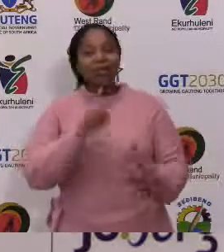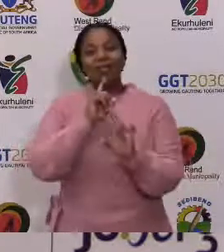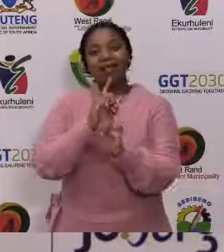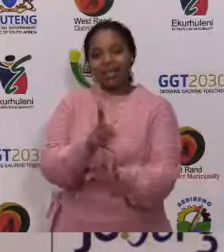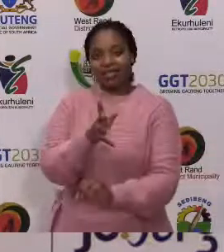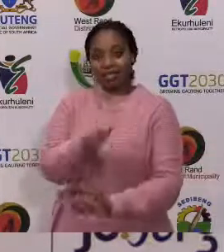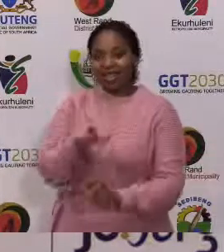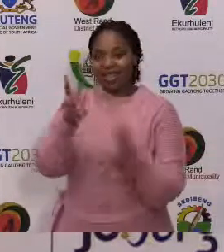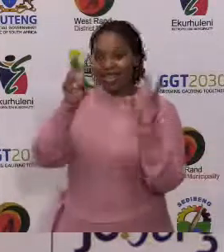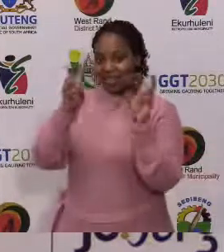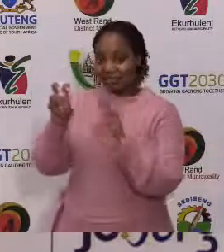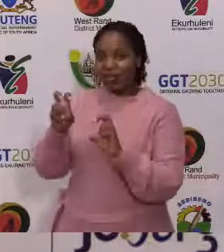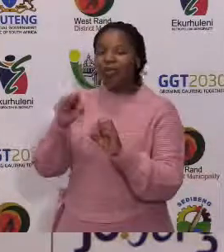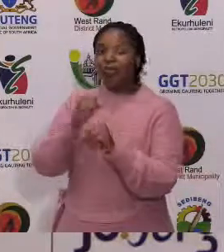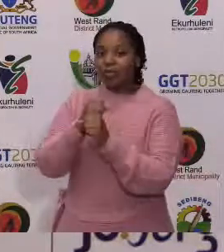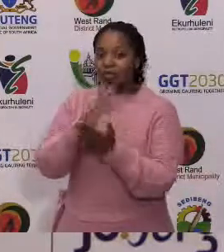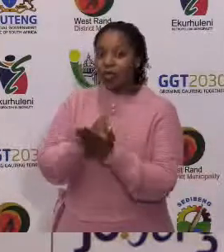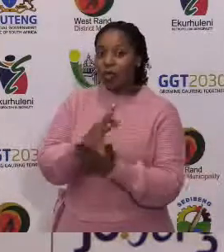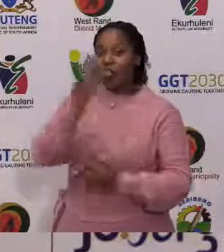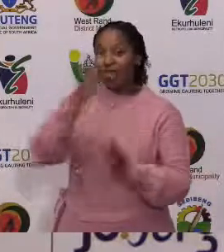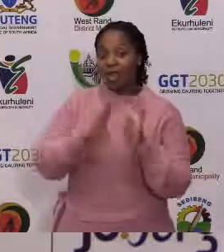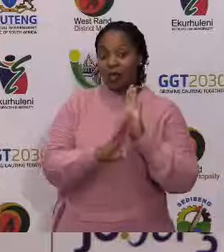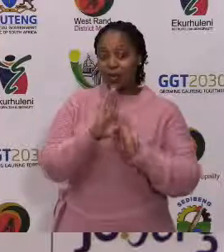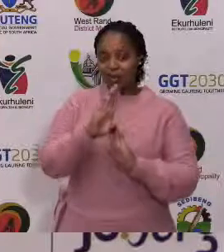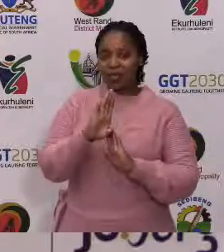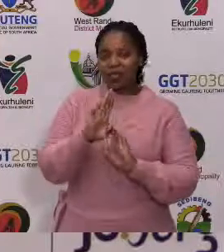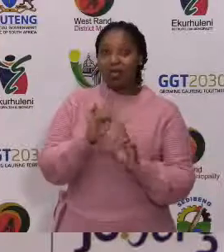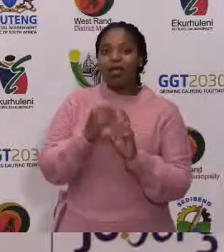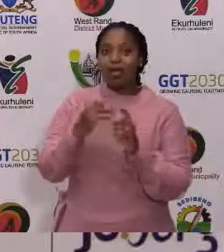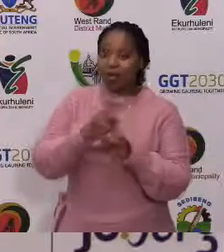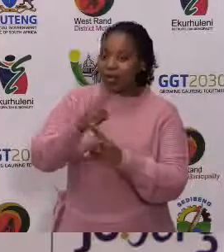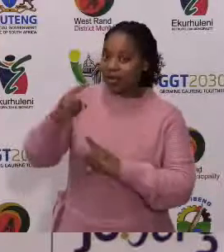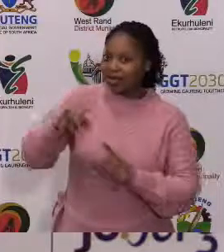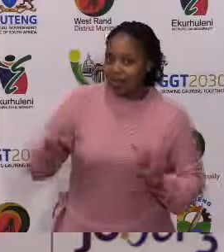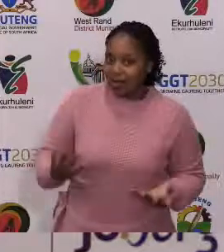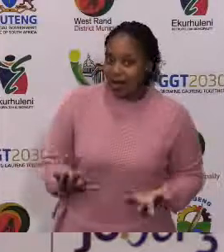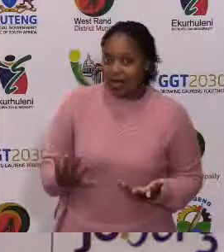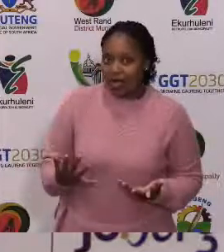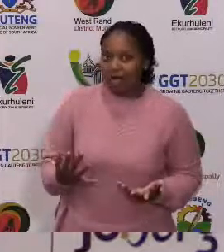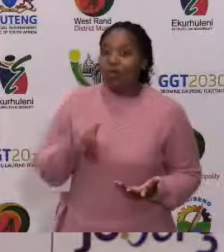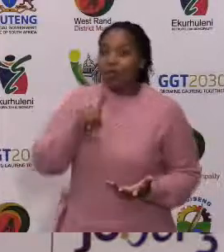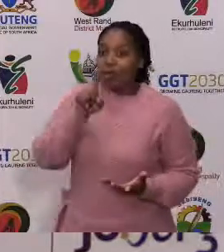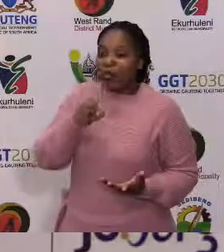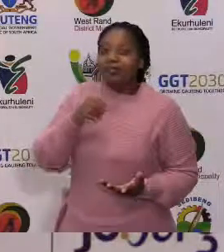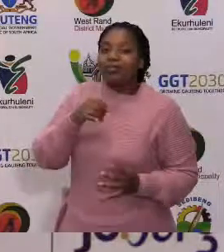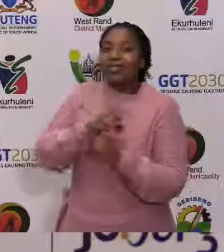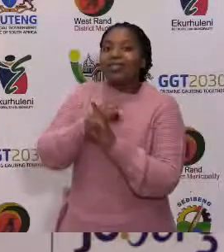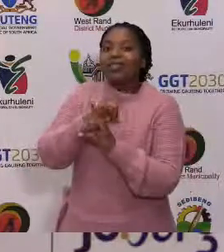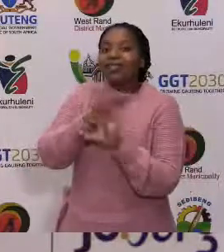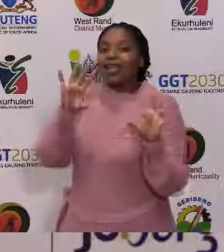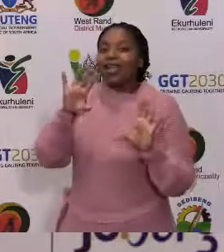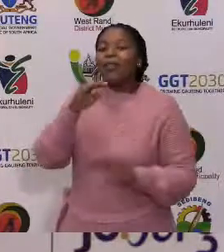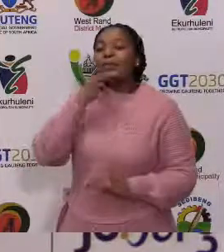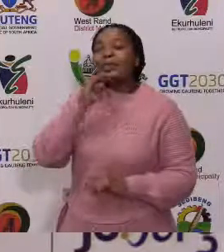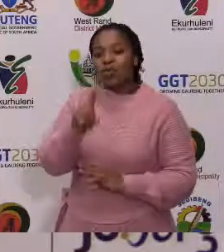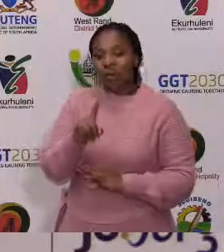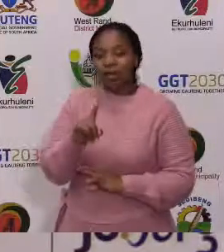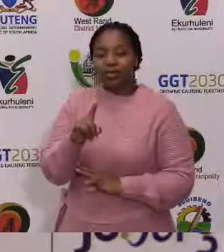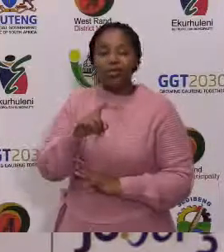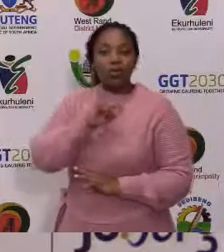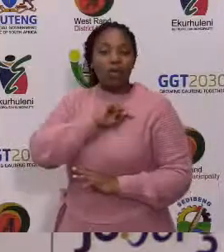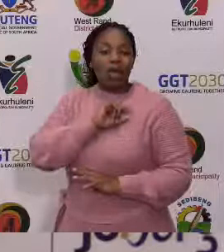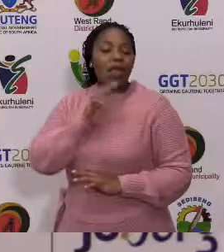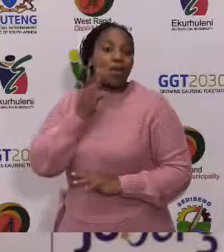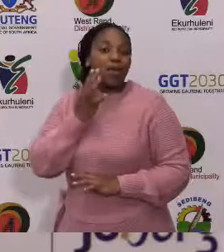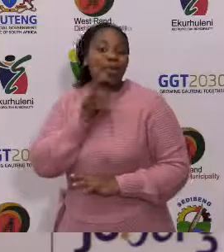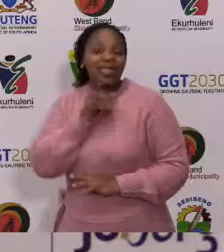the issue of defeating the third wave. We need to be clear about what do we mean by defeating the third wave. If we mean that we're going to get rid